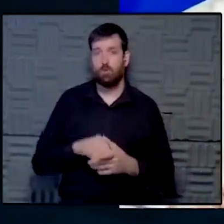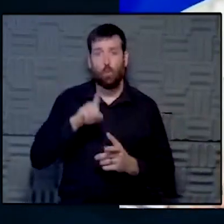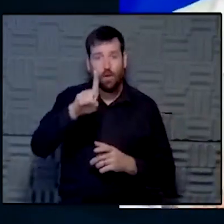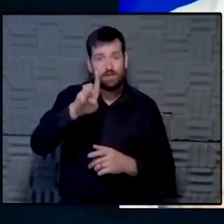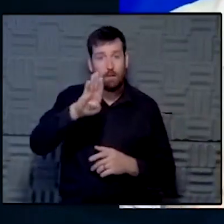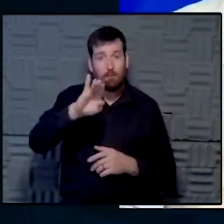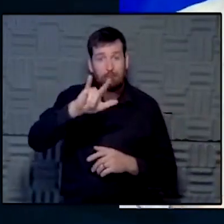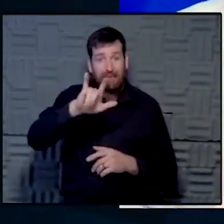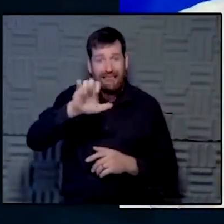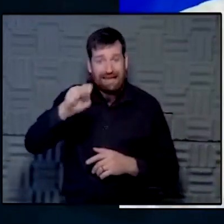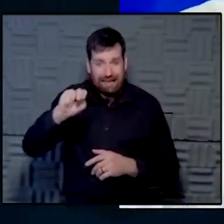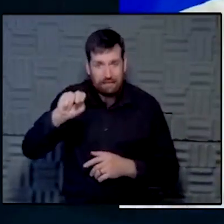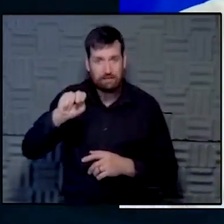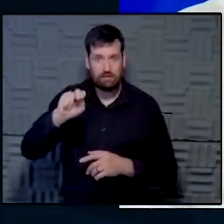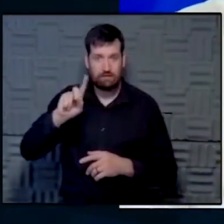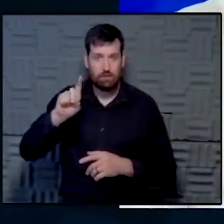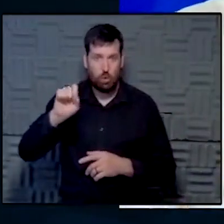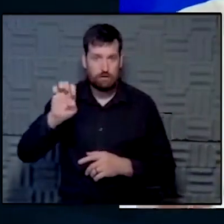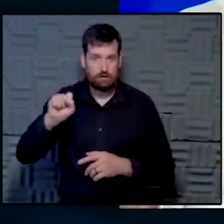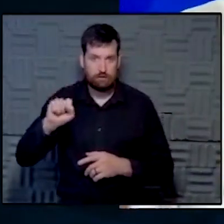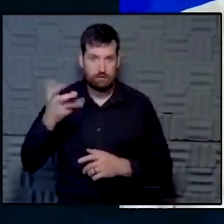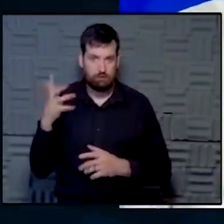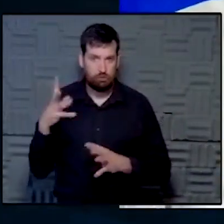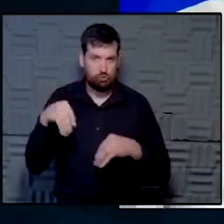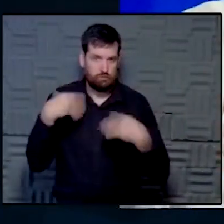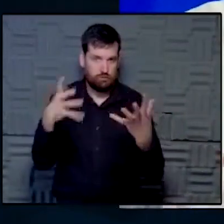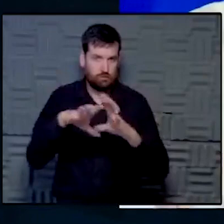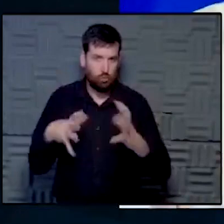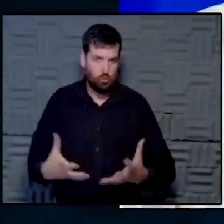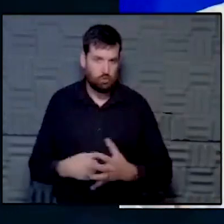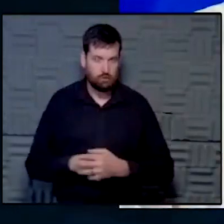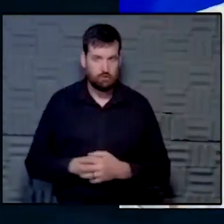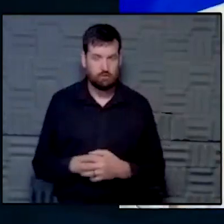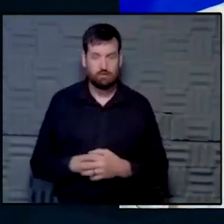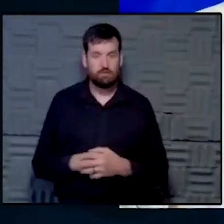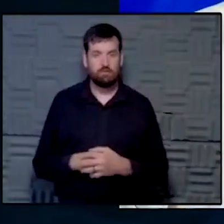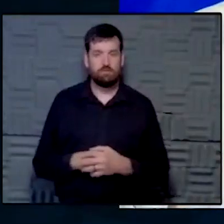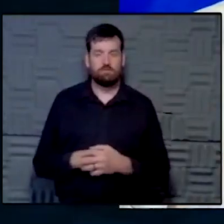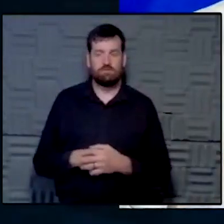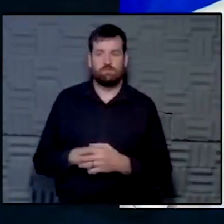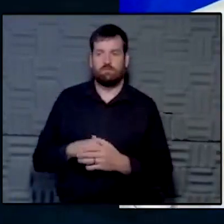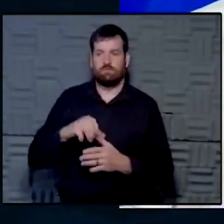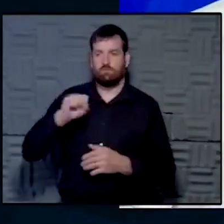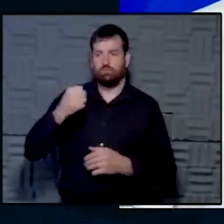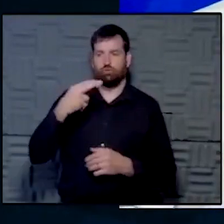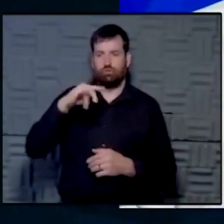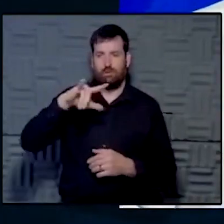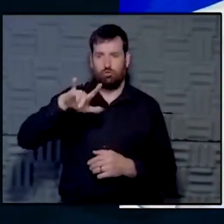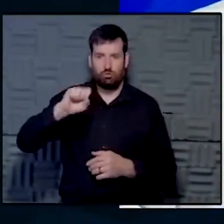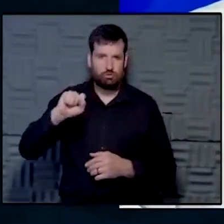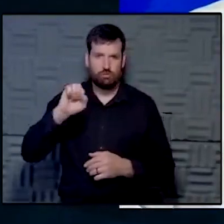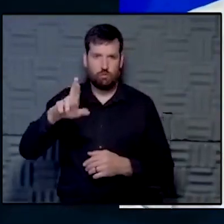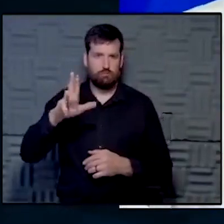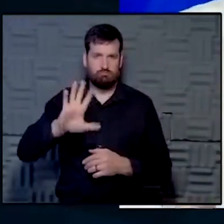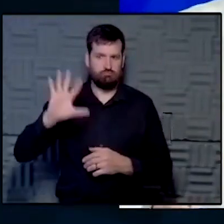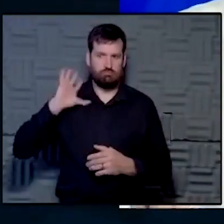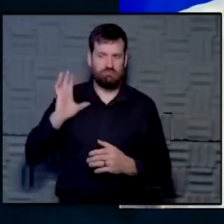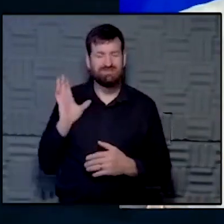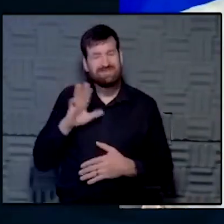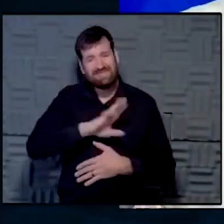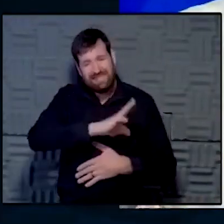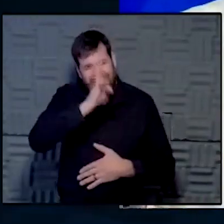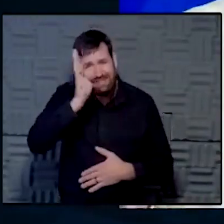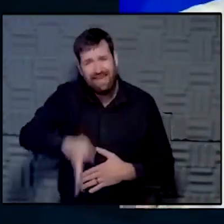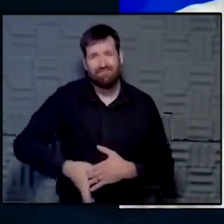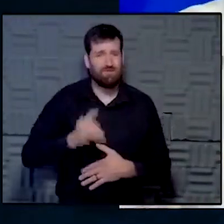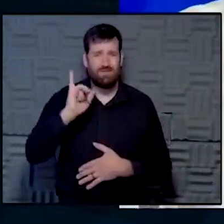billion doses around the world. When we've approved, whether it's Shingrix or any other vaccine in the past, we never had